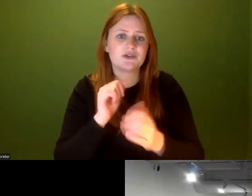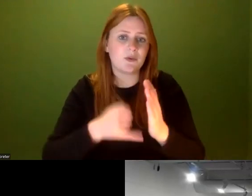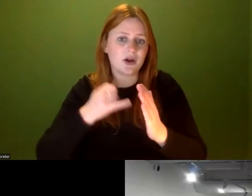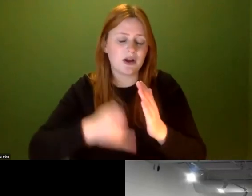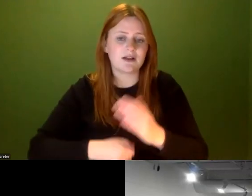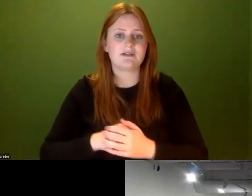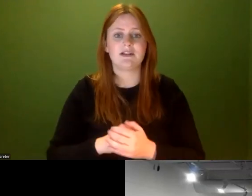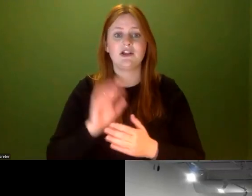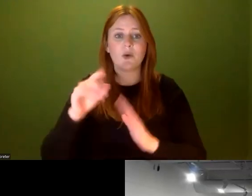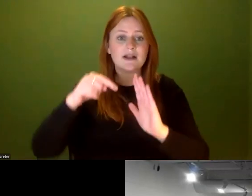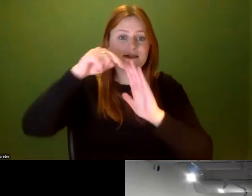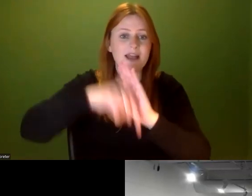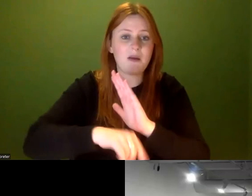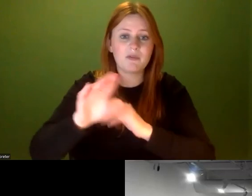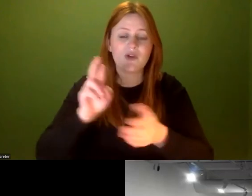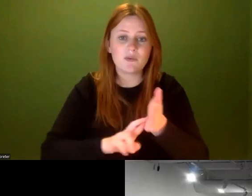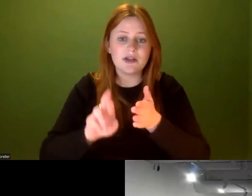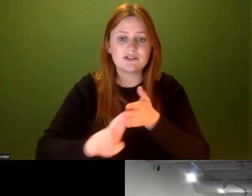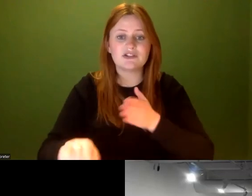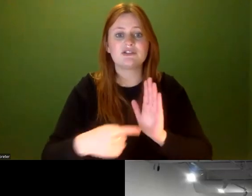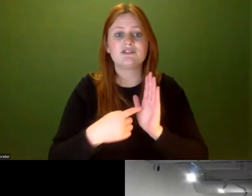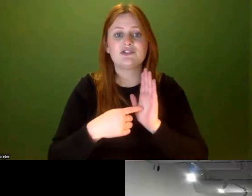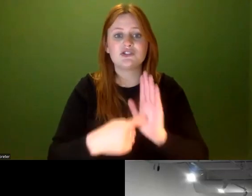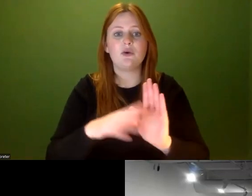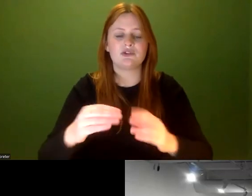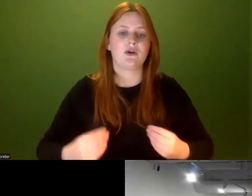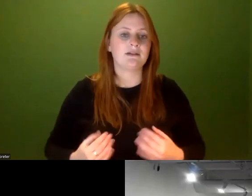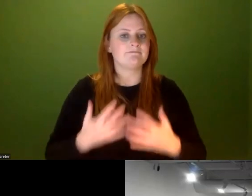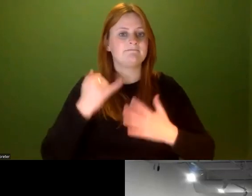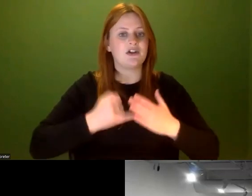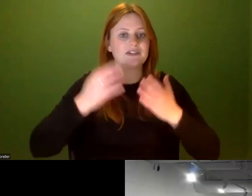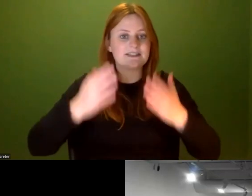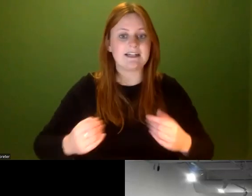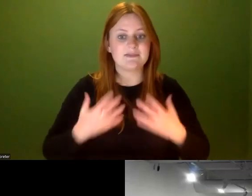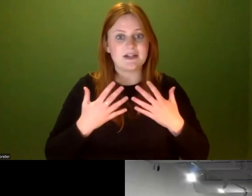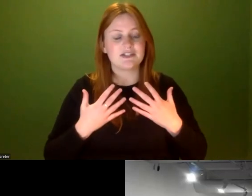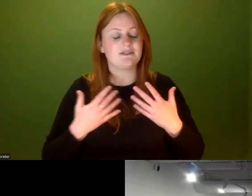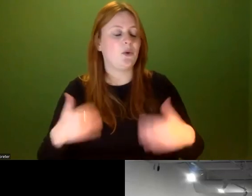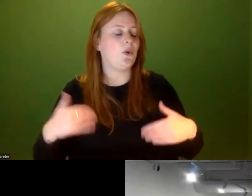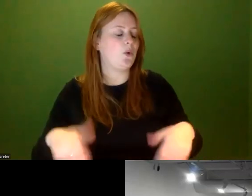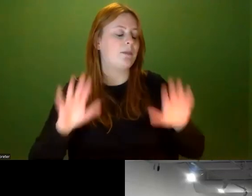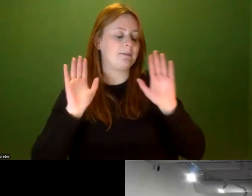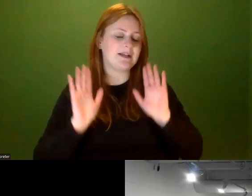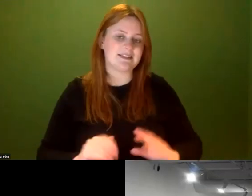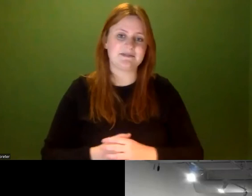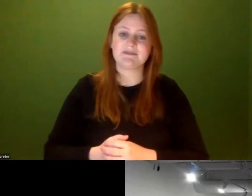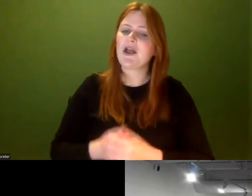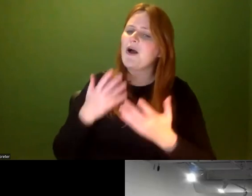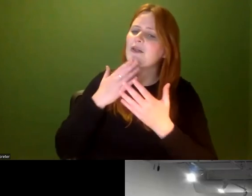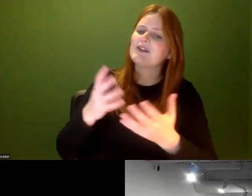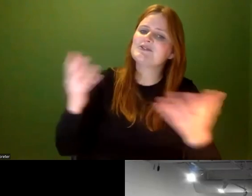with the sensitivity of your artistic expression is awe-inspiring. I agree. Oh, thanks,